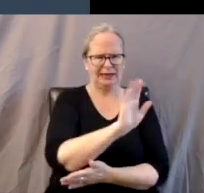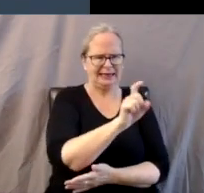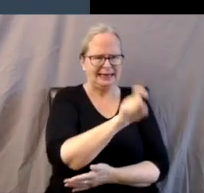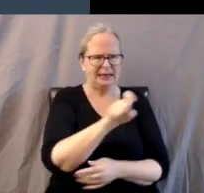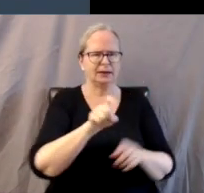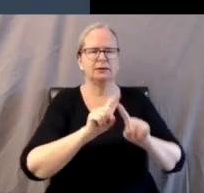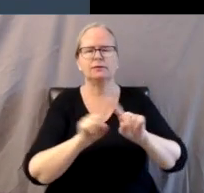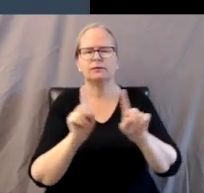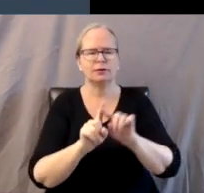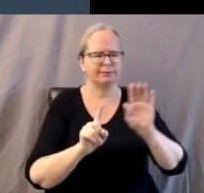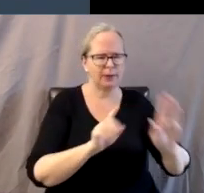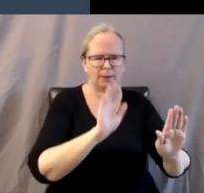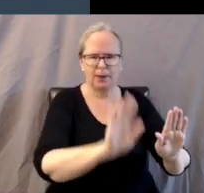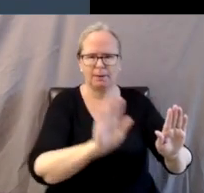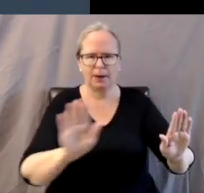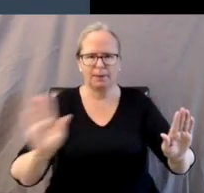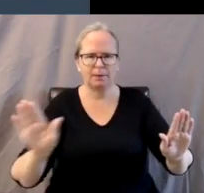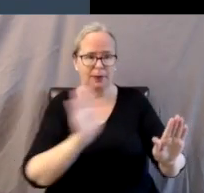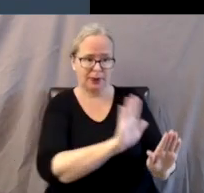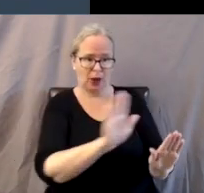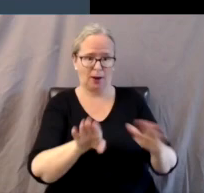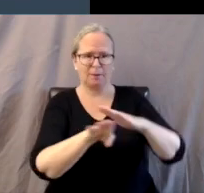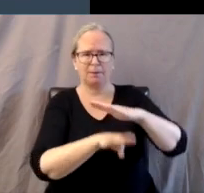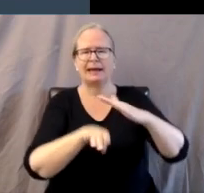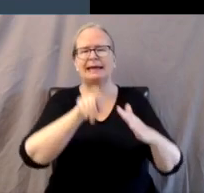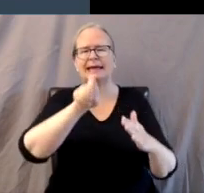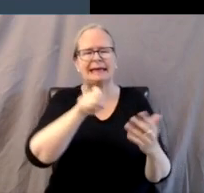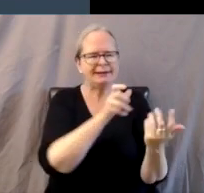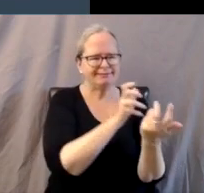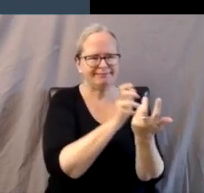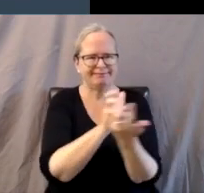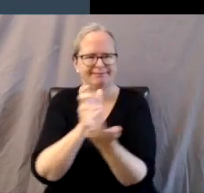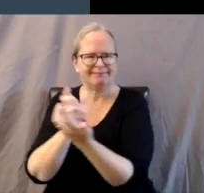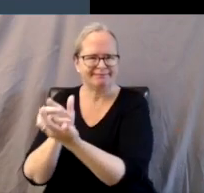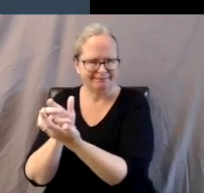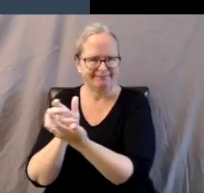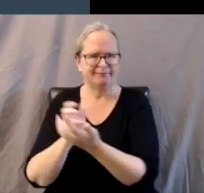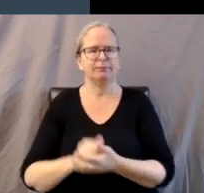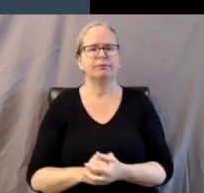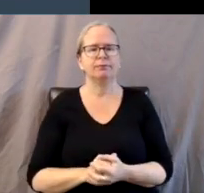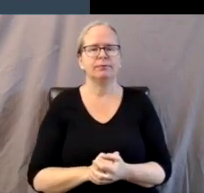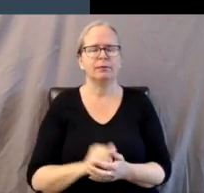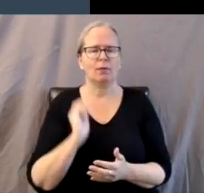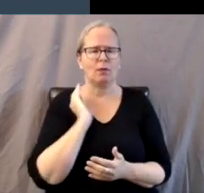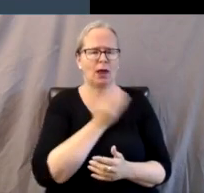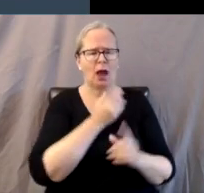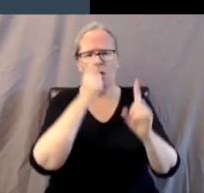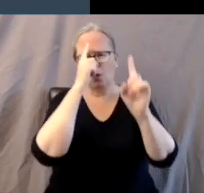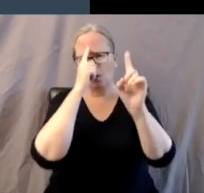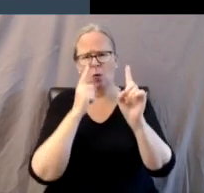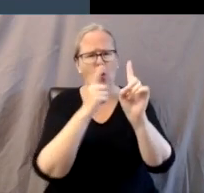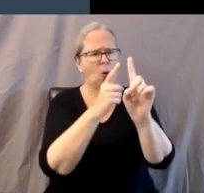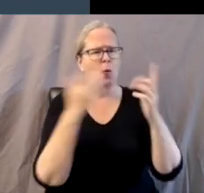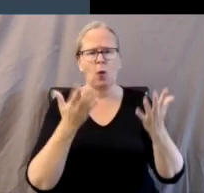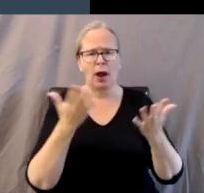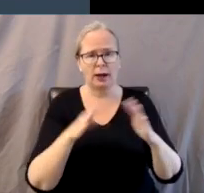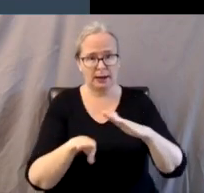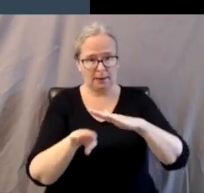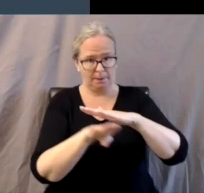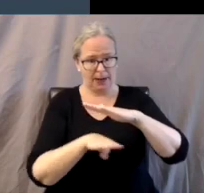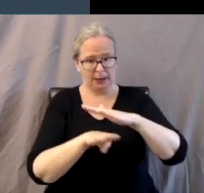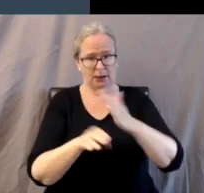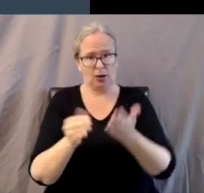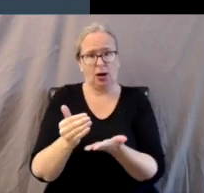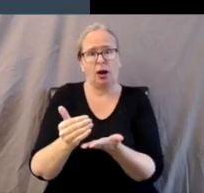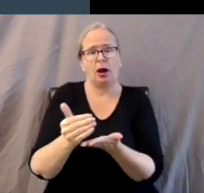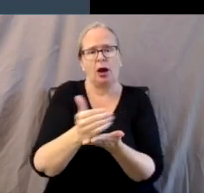individuality around a basic income. We also think that a basic income should be complementary and part of the broader